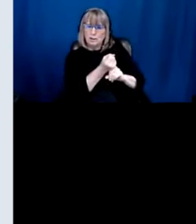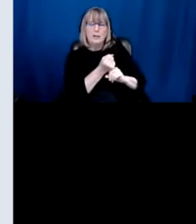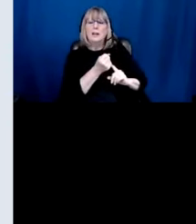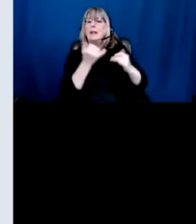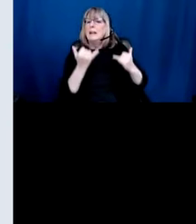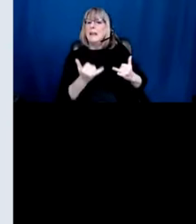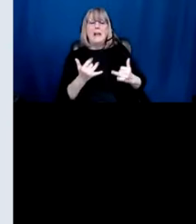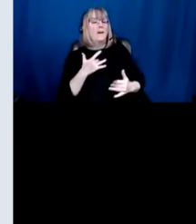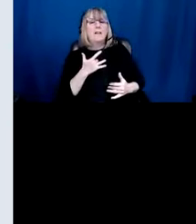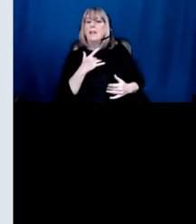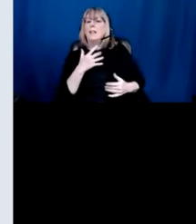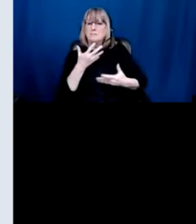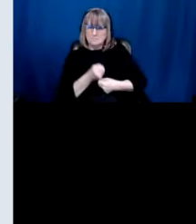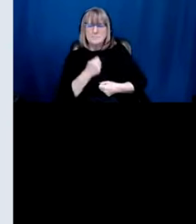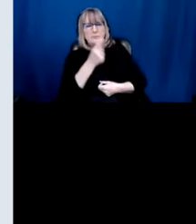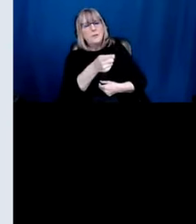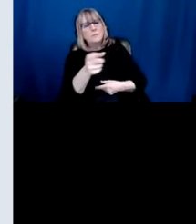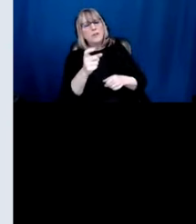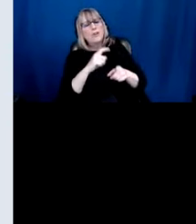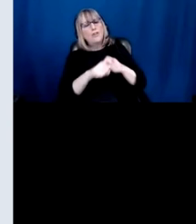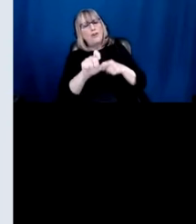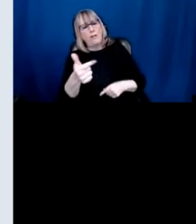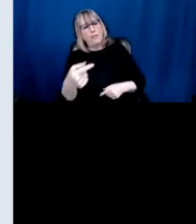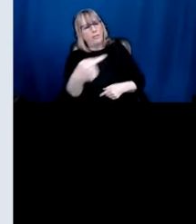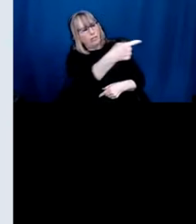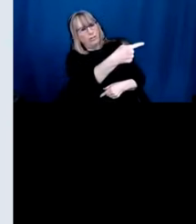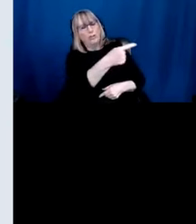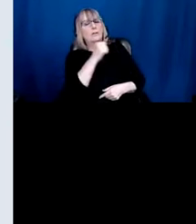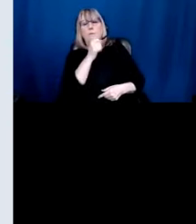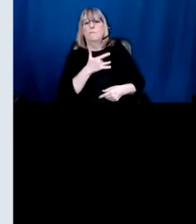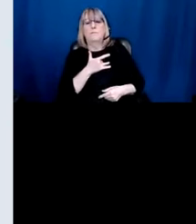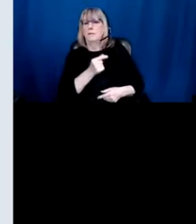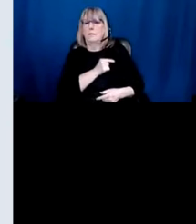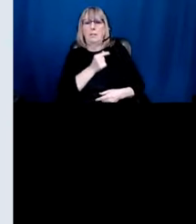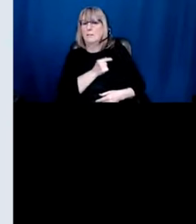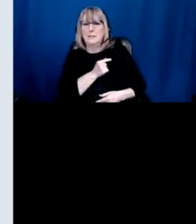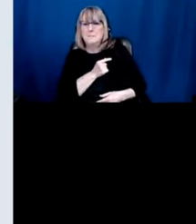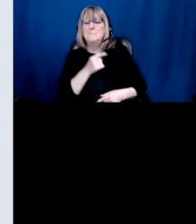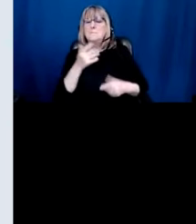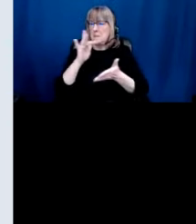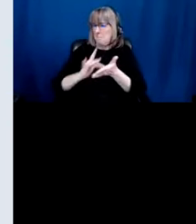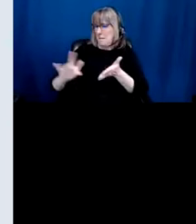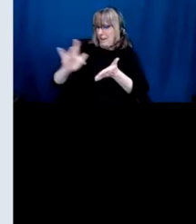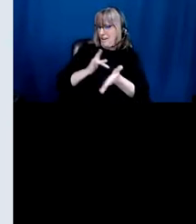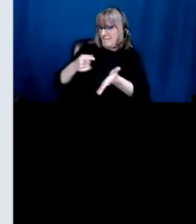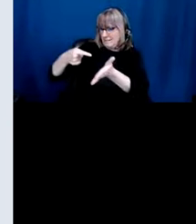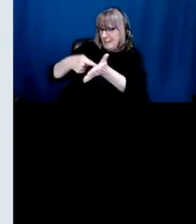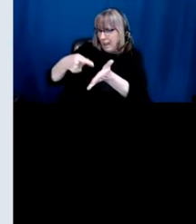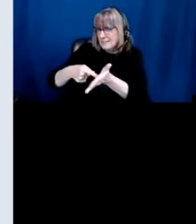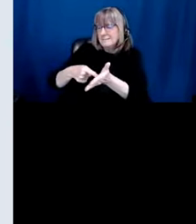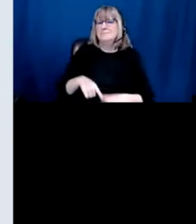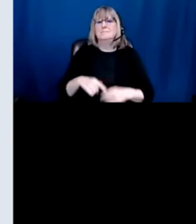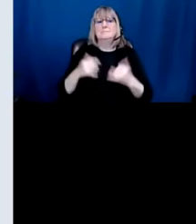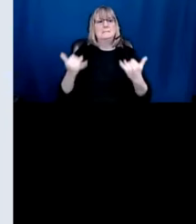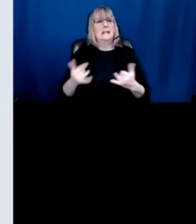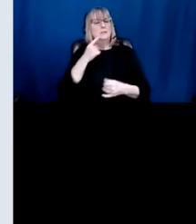another member of the family without feeling guilty. He has been able to pay off debts. And all in all, he